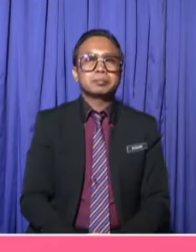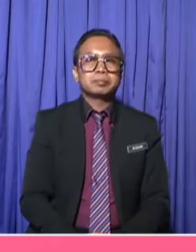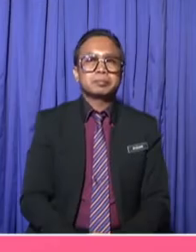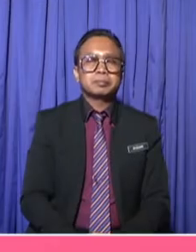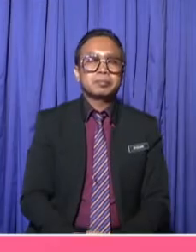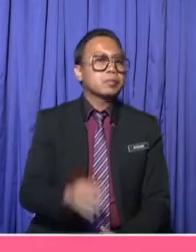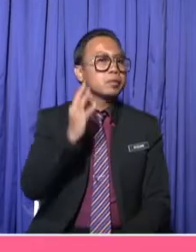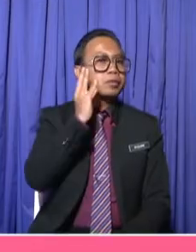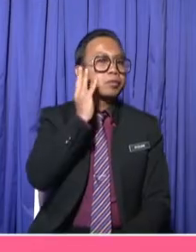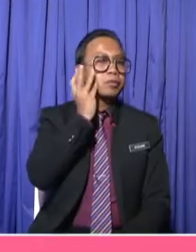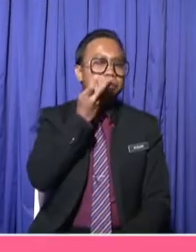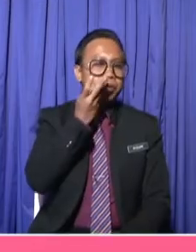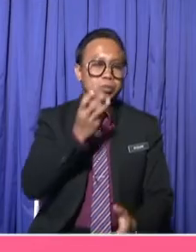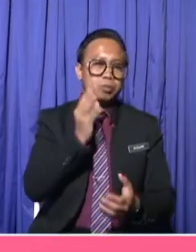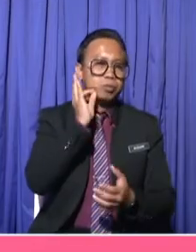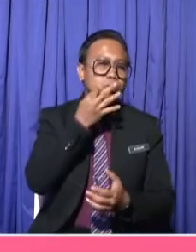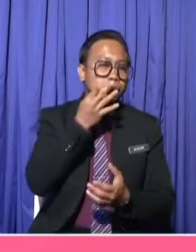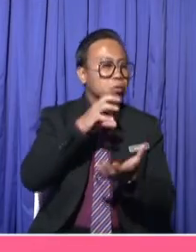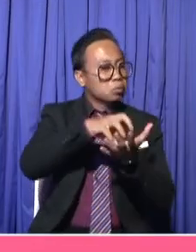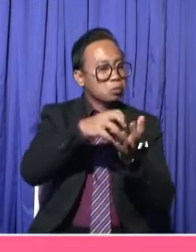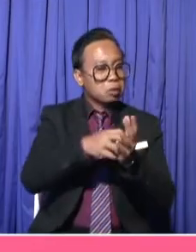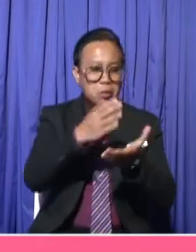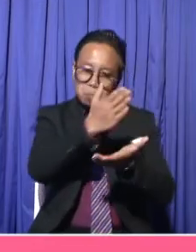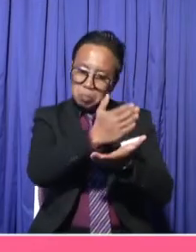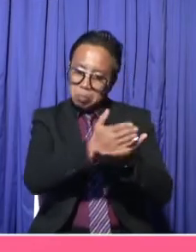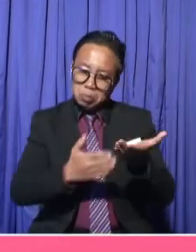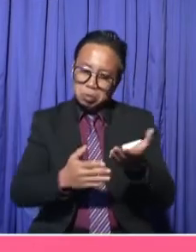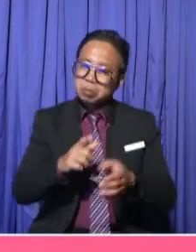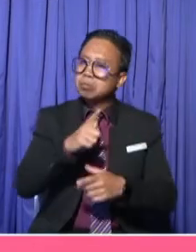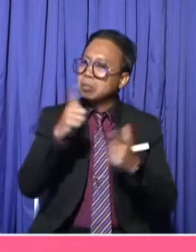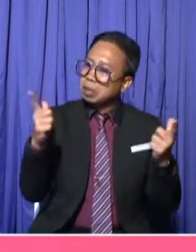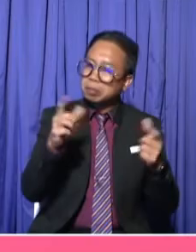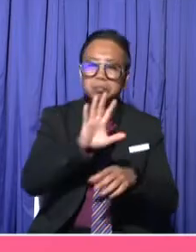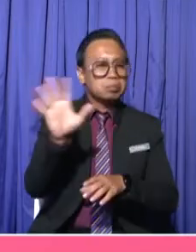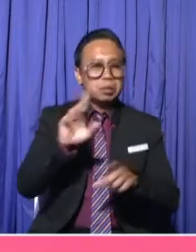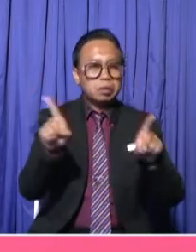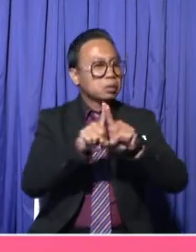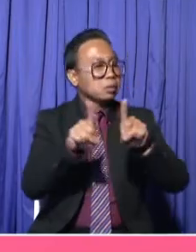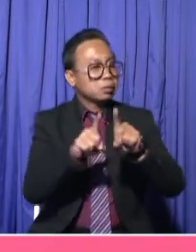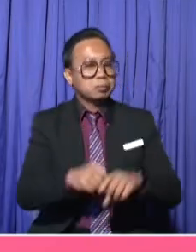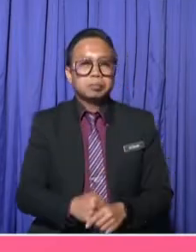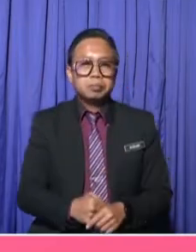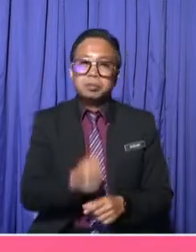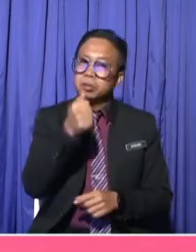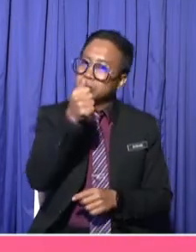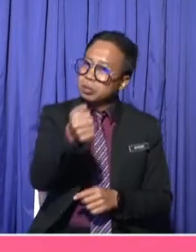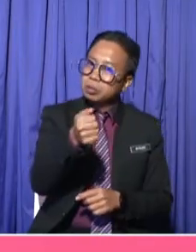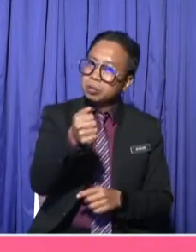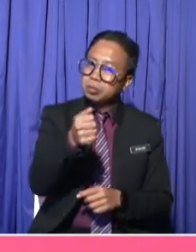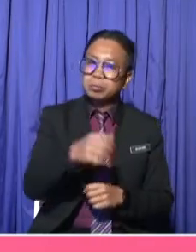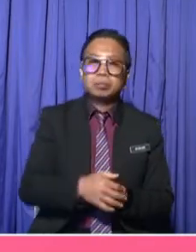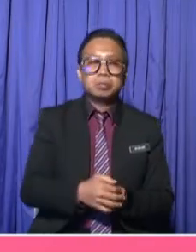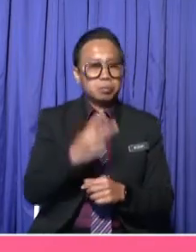The fruit cake is cut into different sizes. You really have